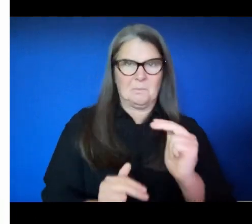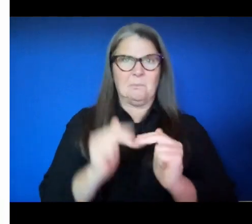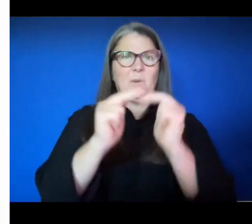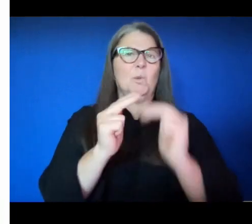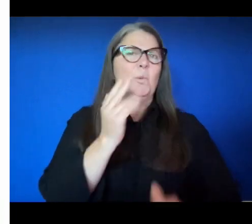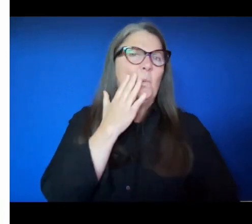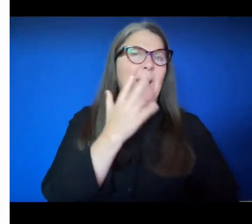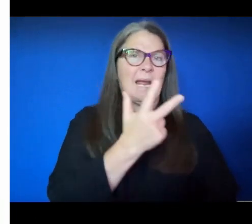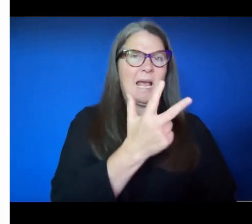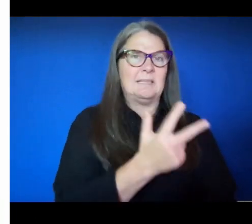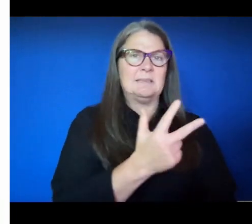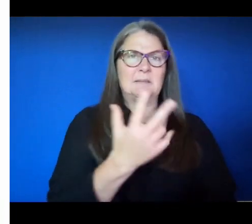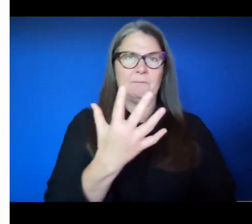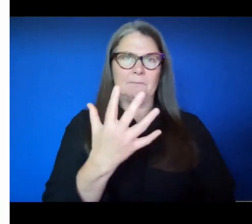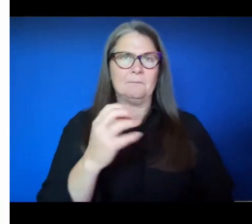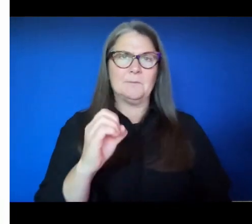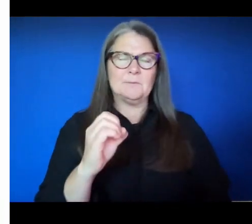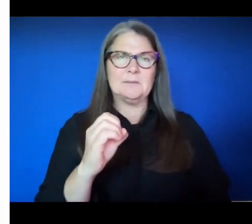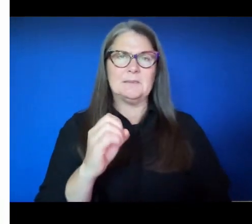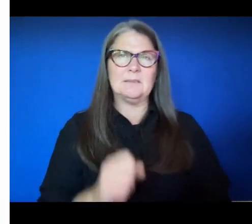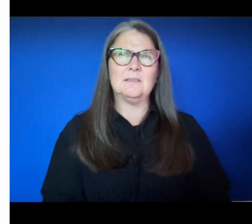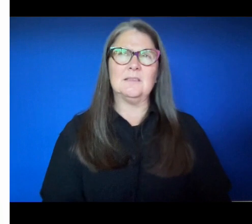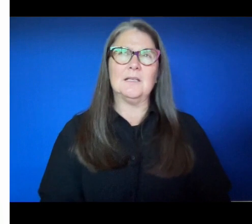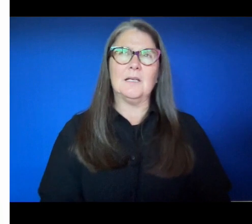think about this as I didn't want to like